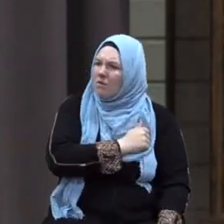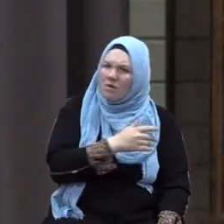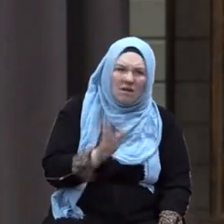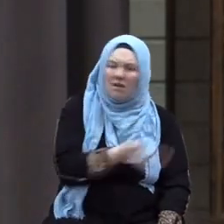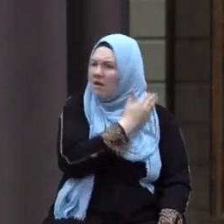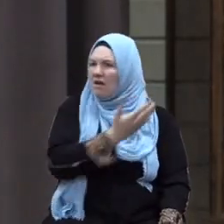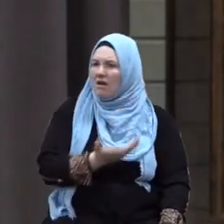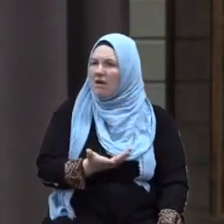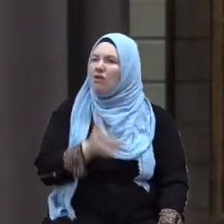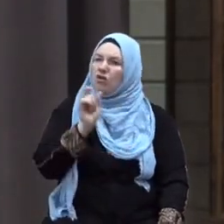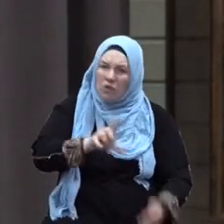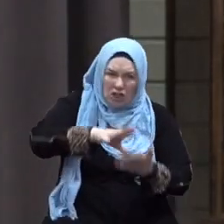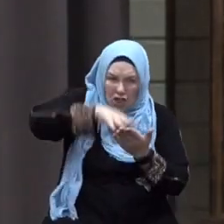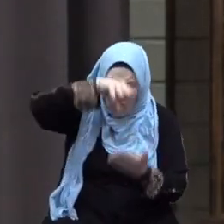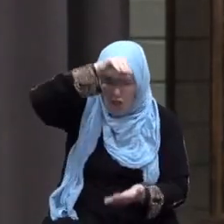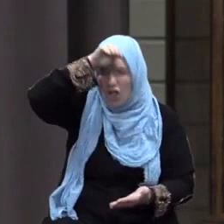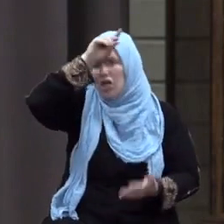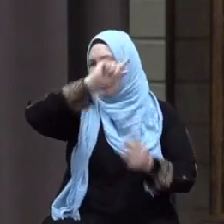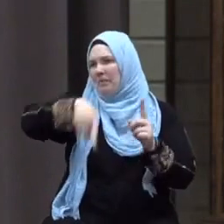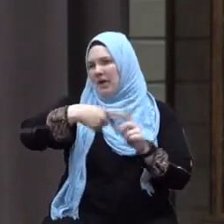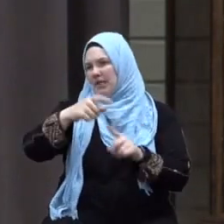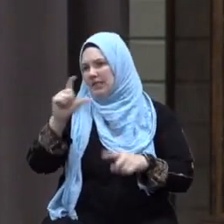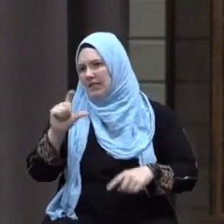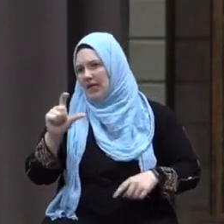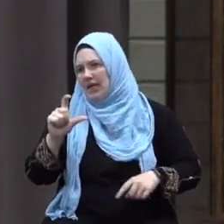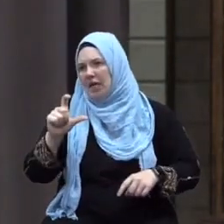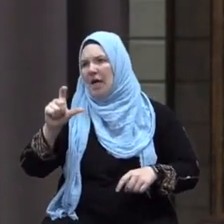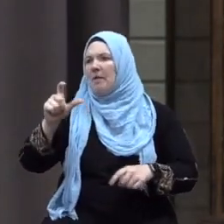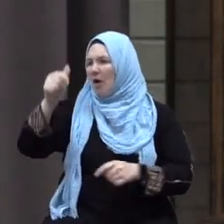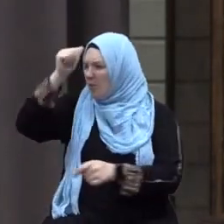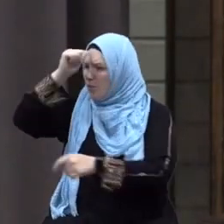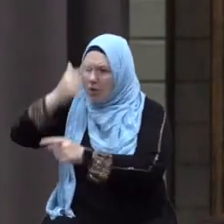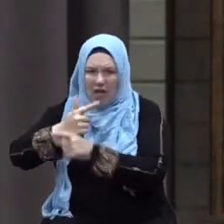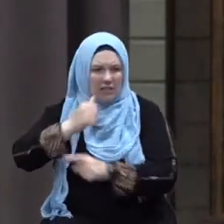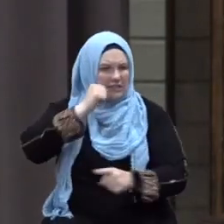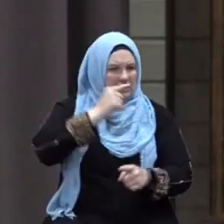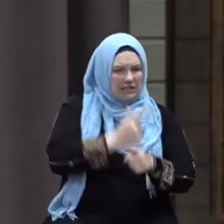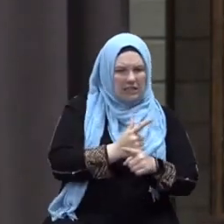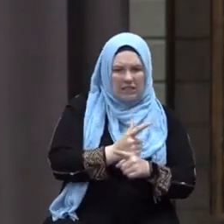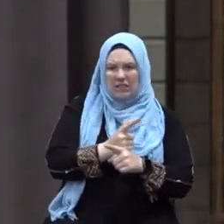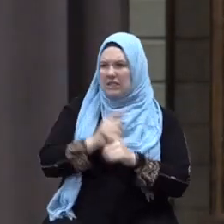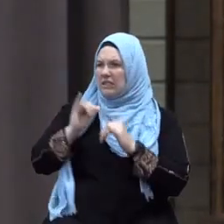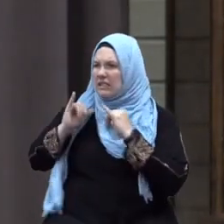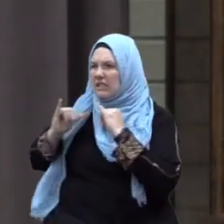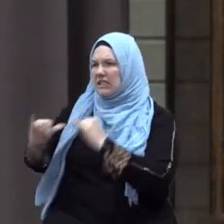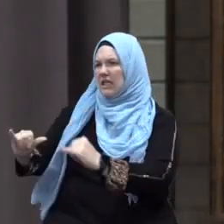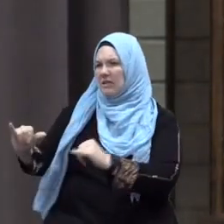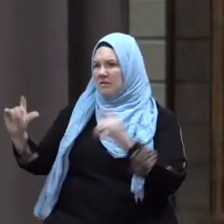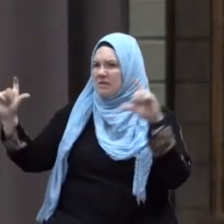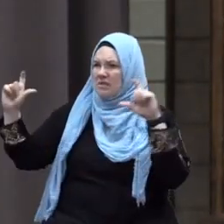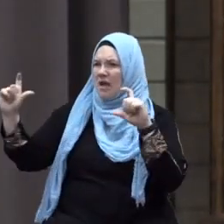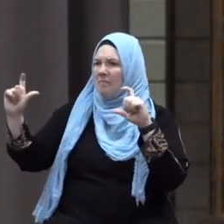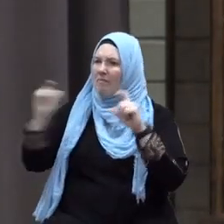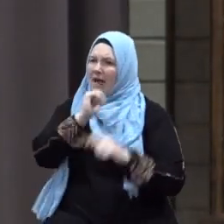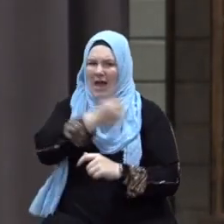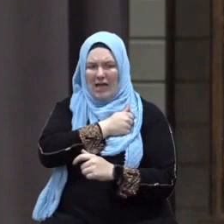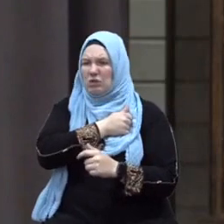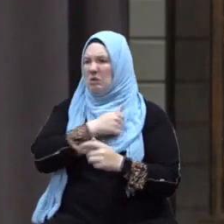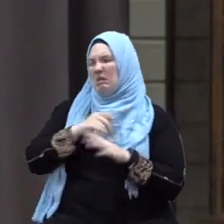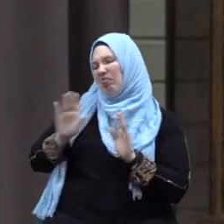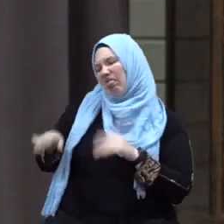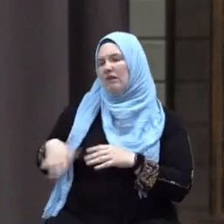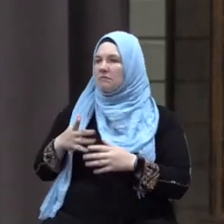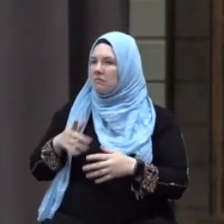own attitude towards each other as brothers and sisters in Islam, our own attitude towards